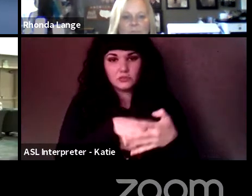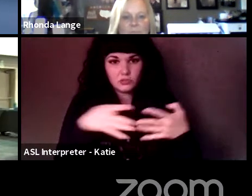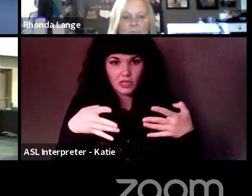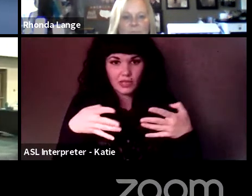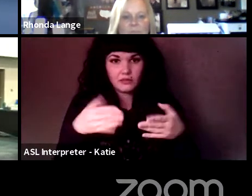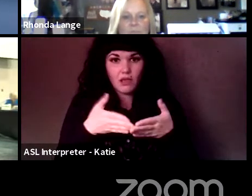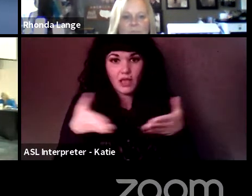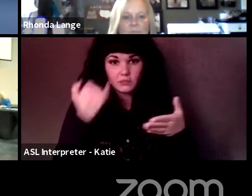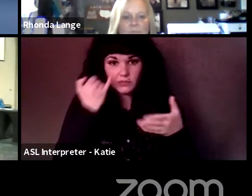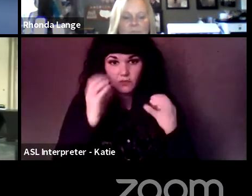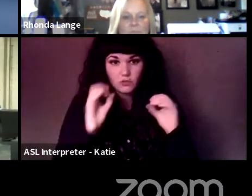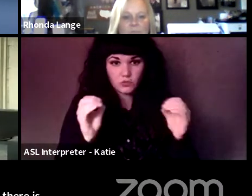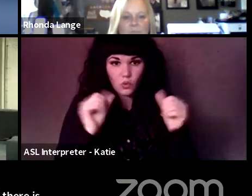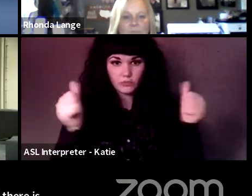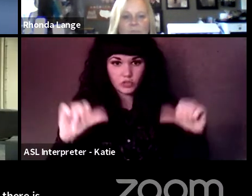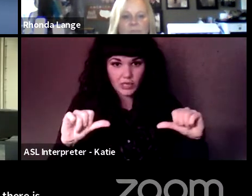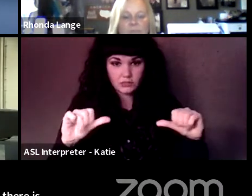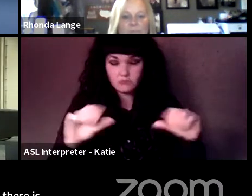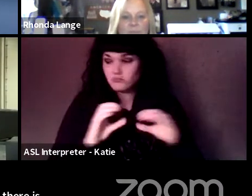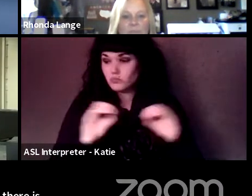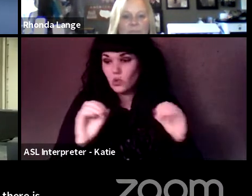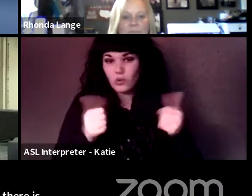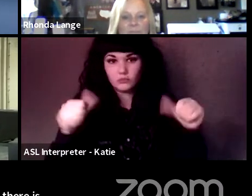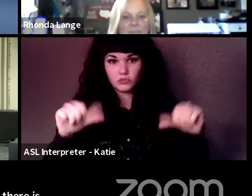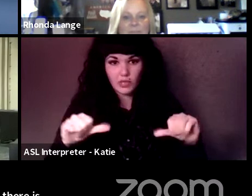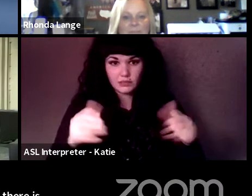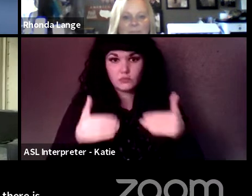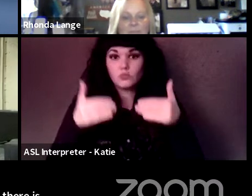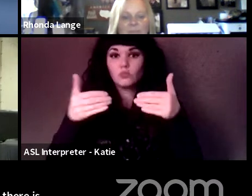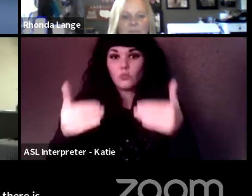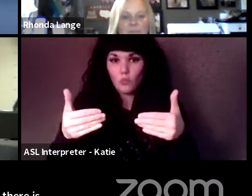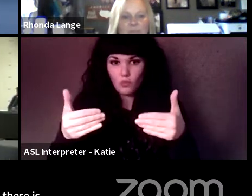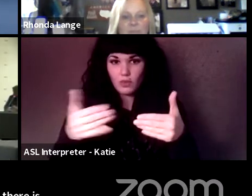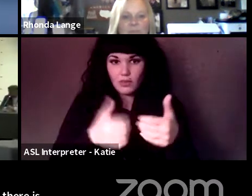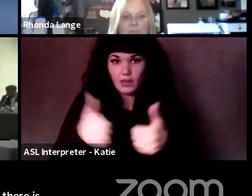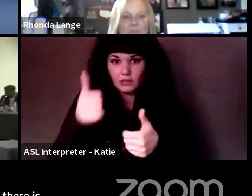Hearing no objection, please proceed, Director Hammersmith.